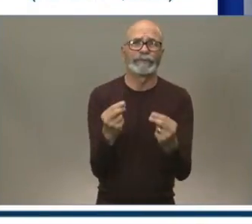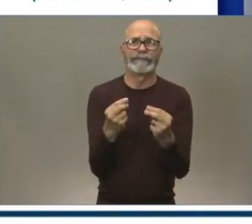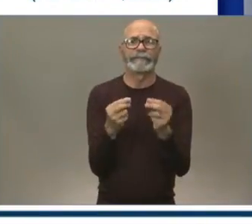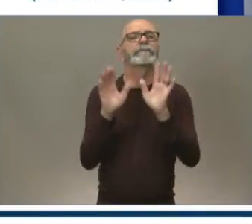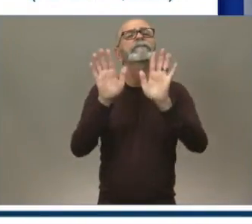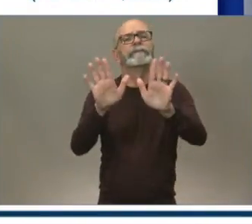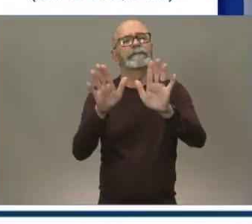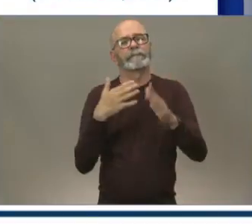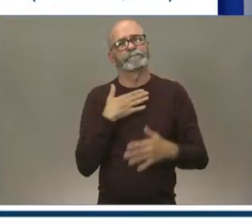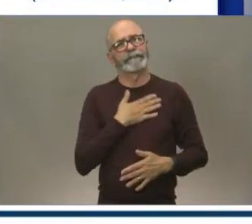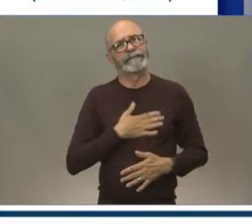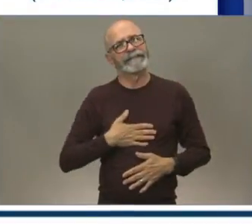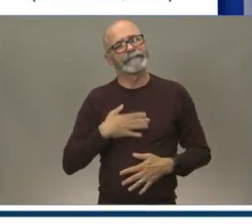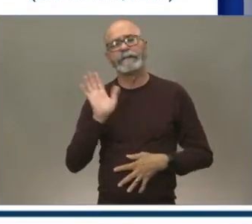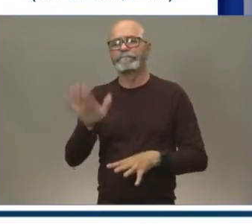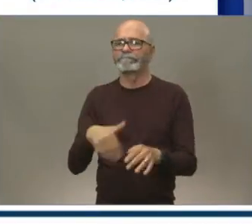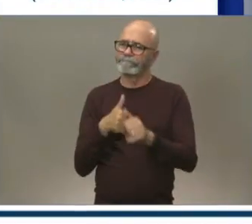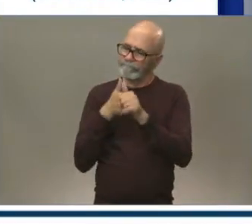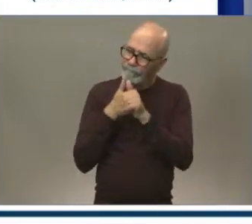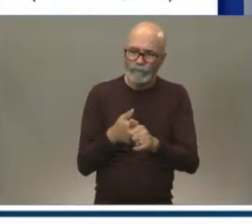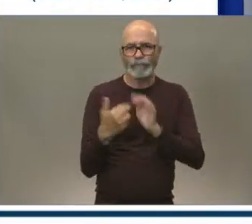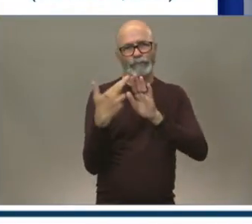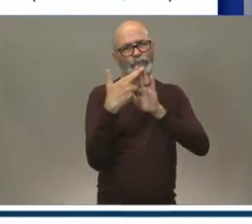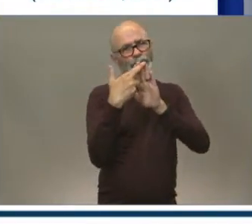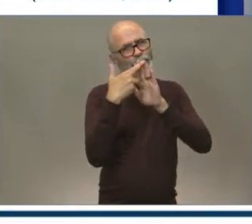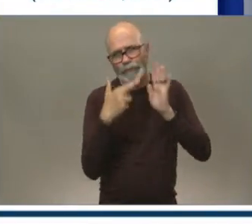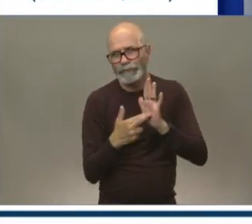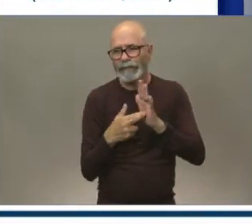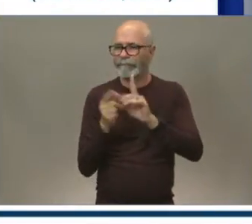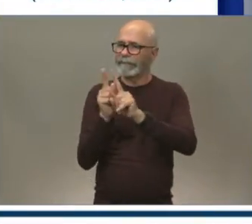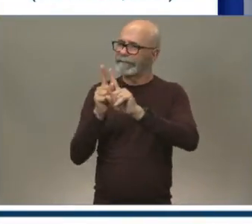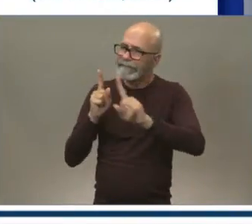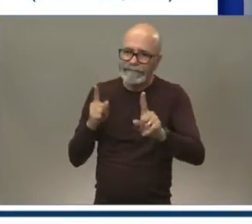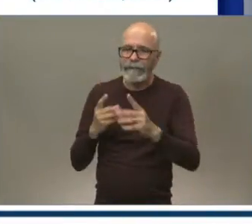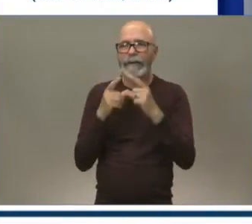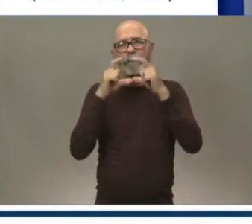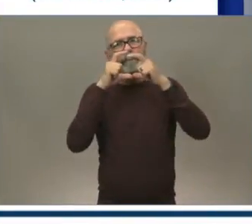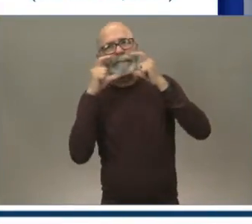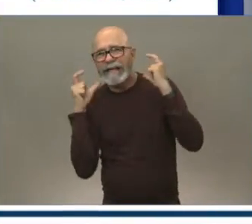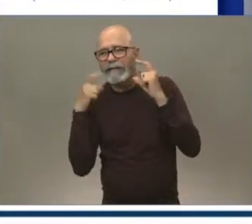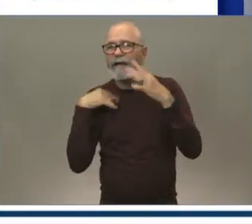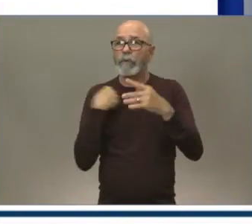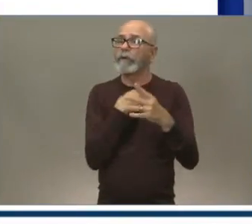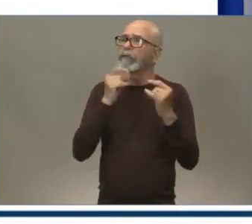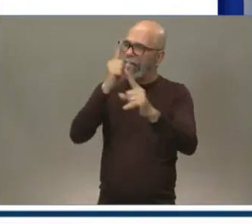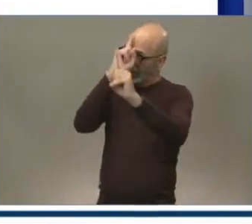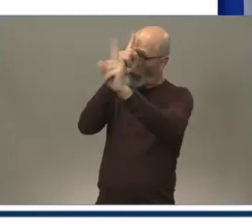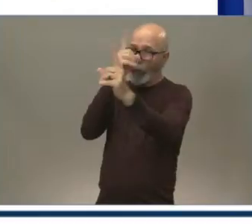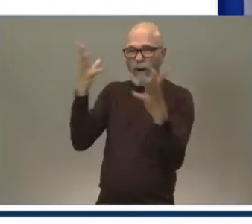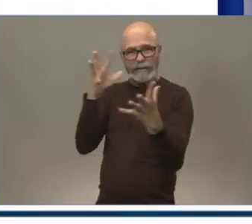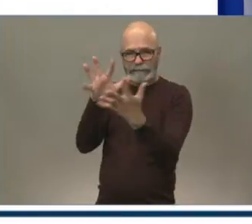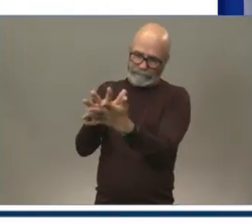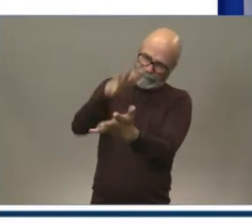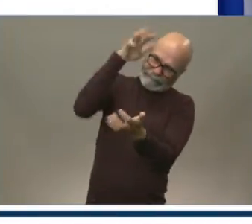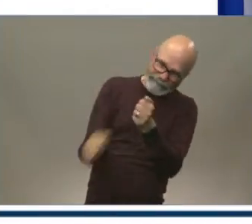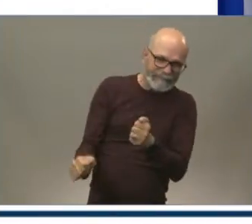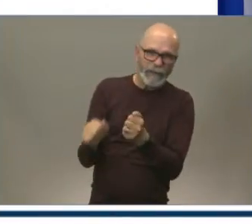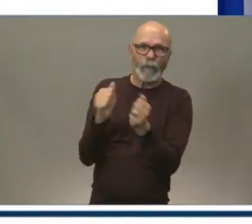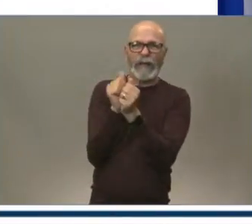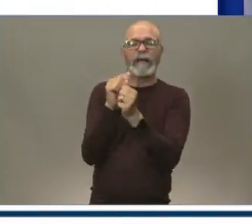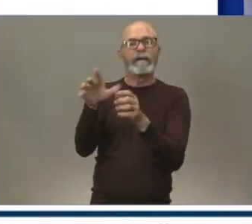health protocols. Now is the time to fight the virus. Together we will get through this. I'll turn it over to Dr.